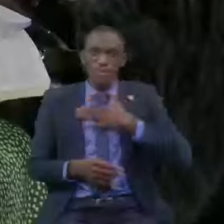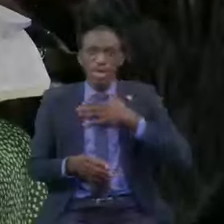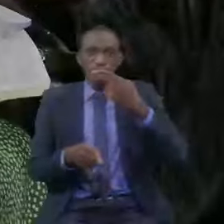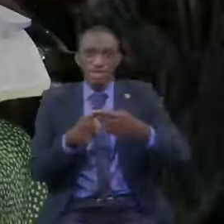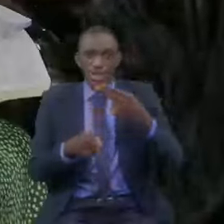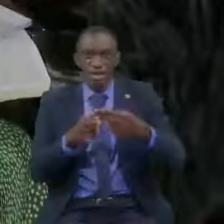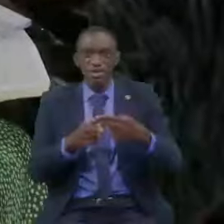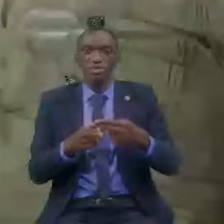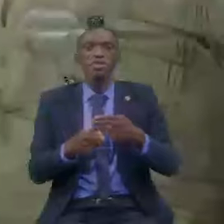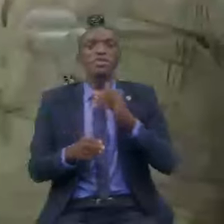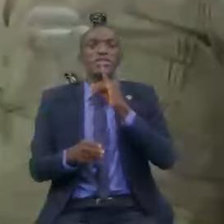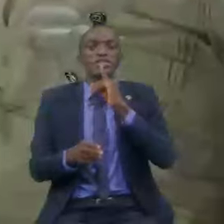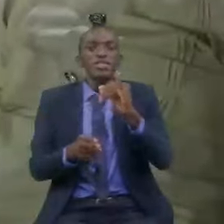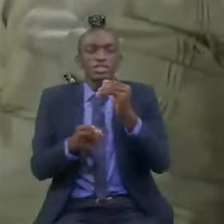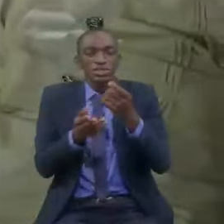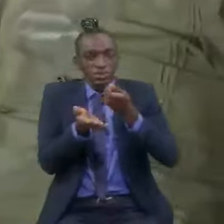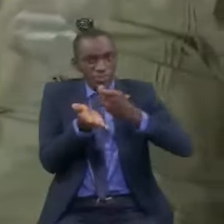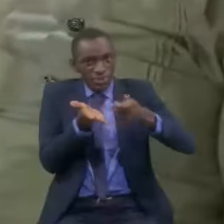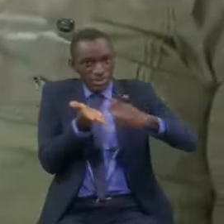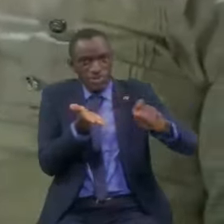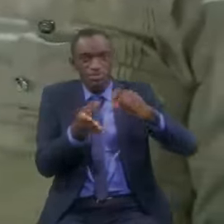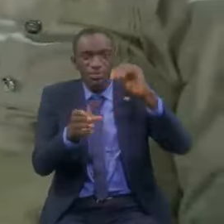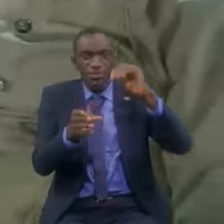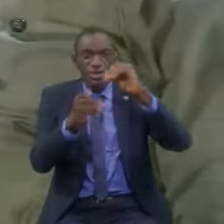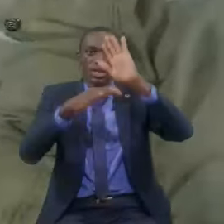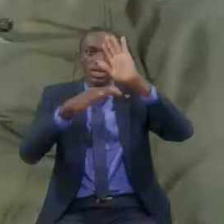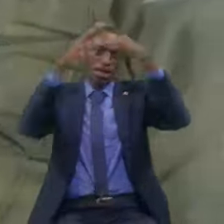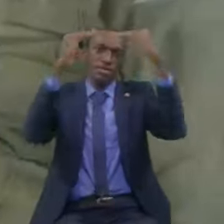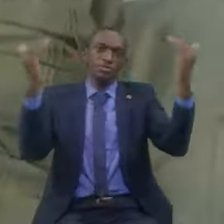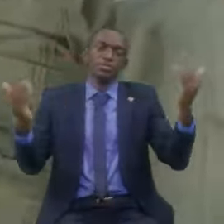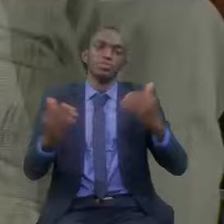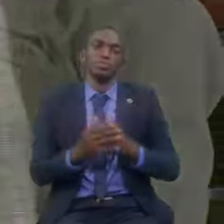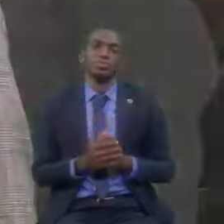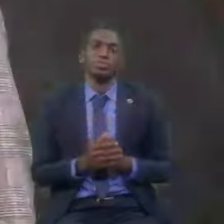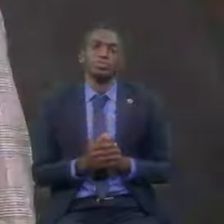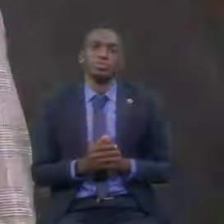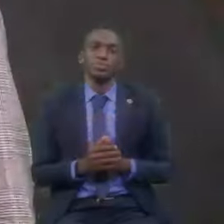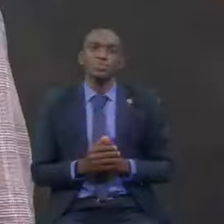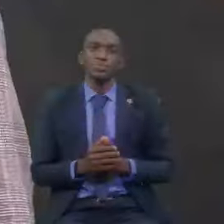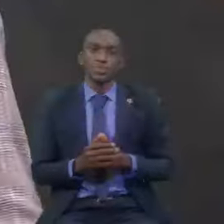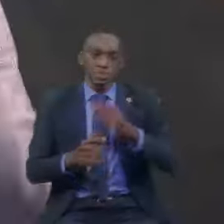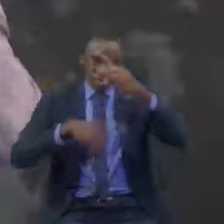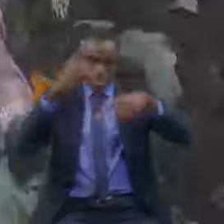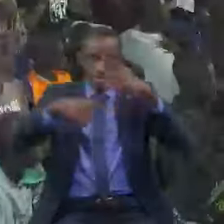is written in heaven. Say that.